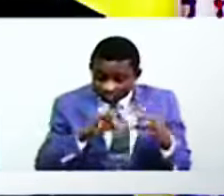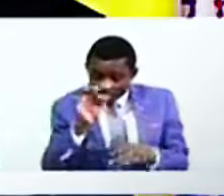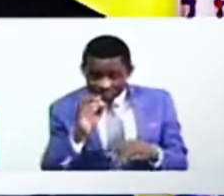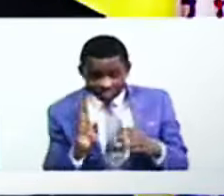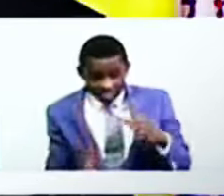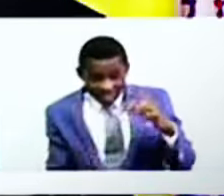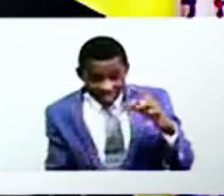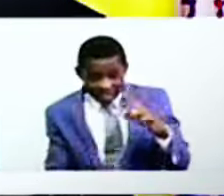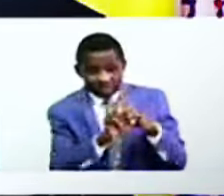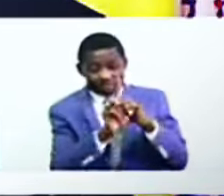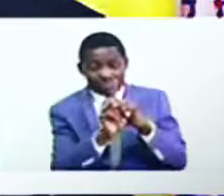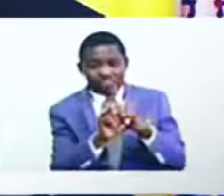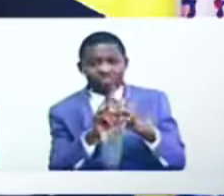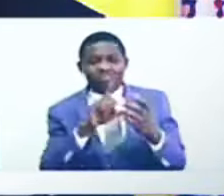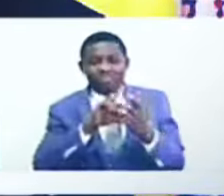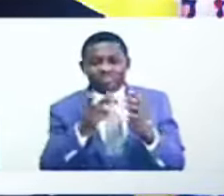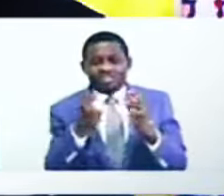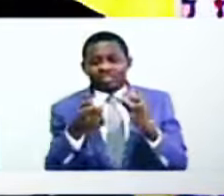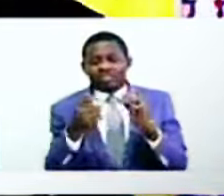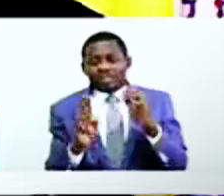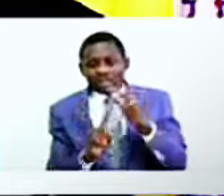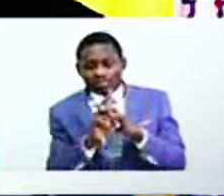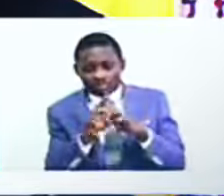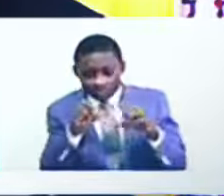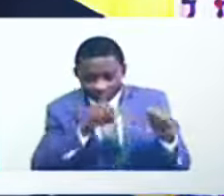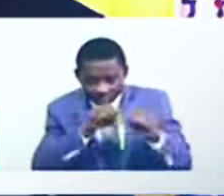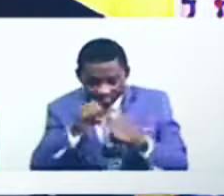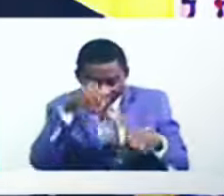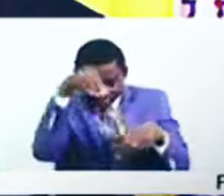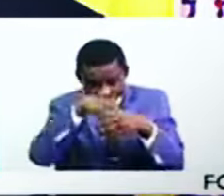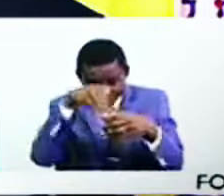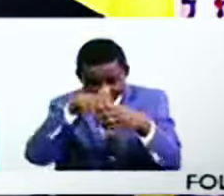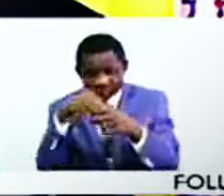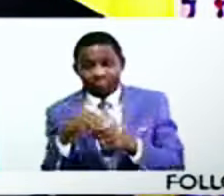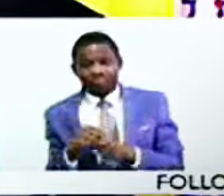Galatians 5:15. See, the Bible says this. And this was